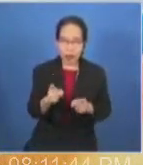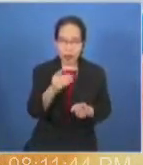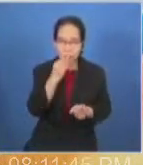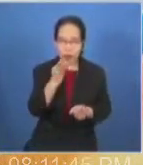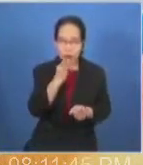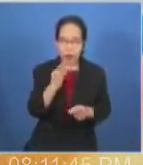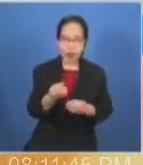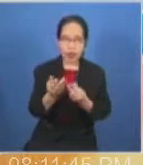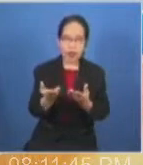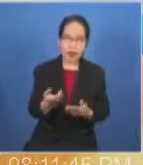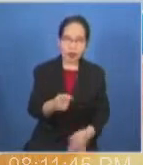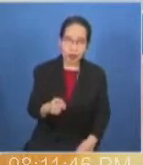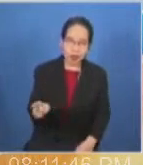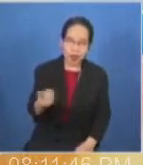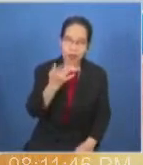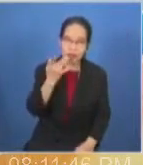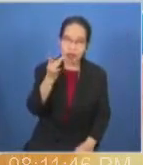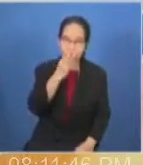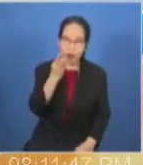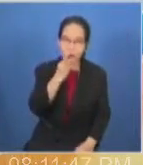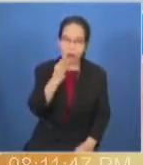delicious food.